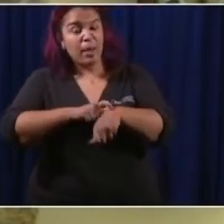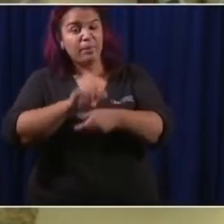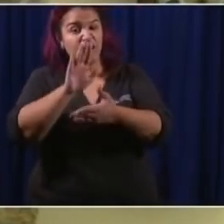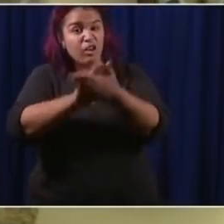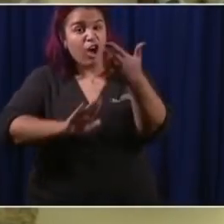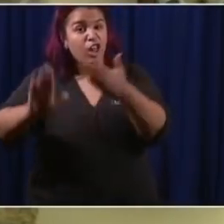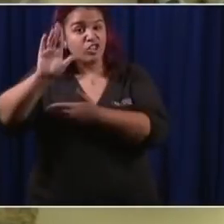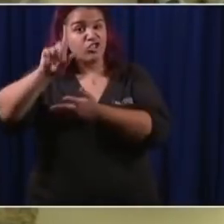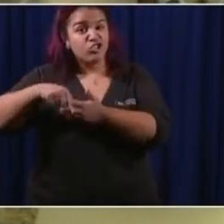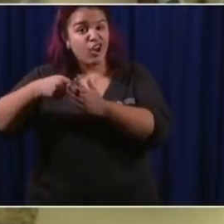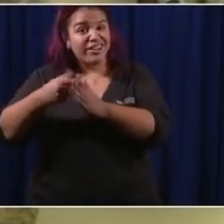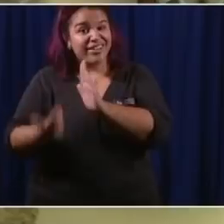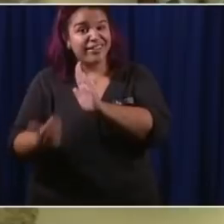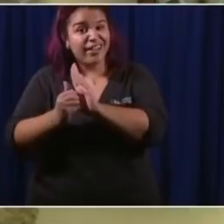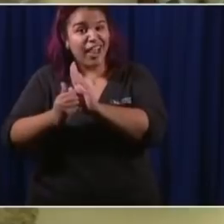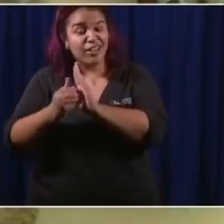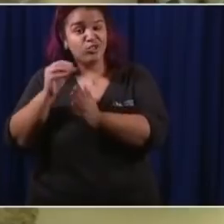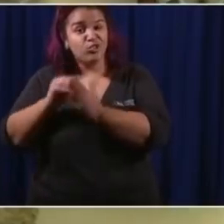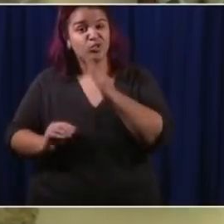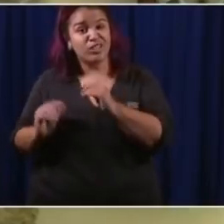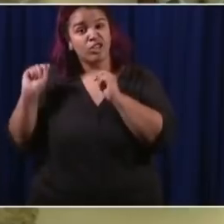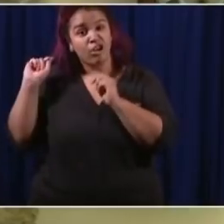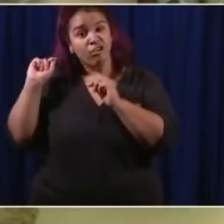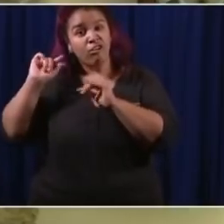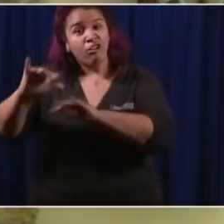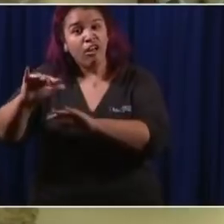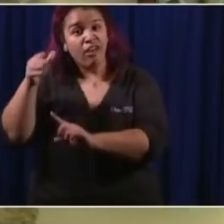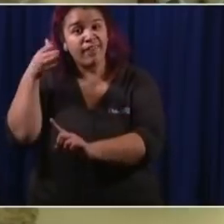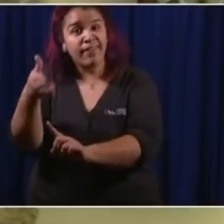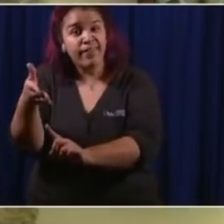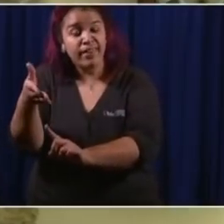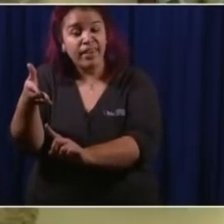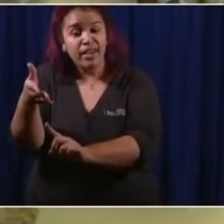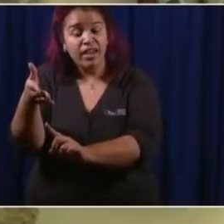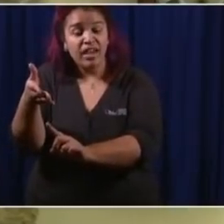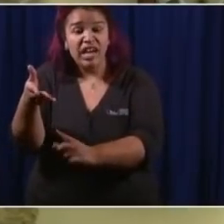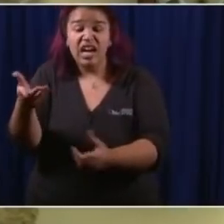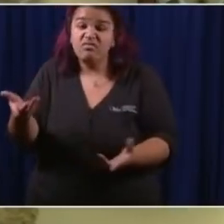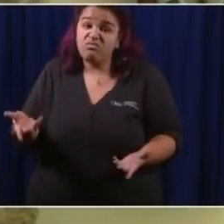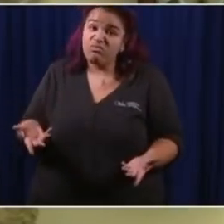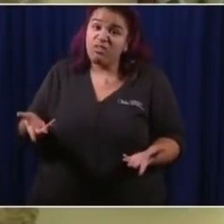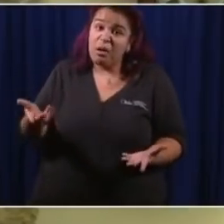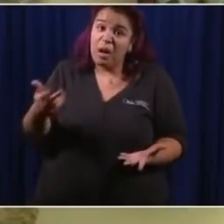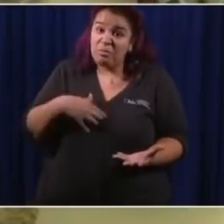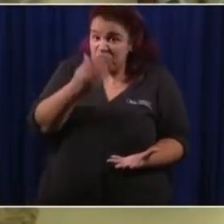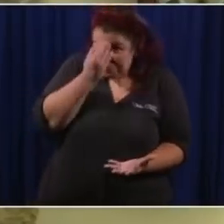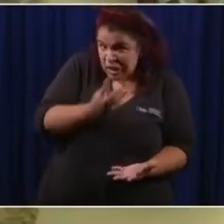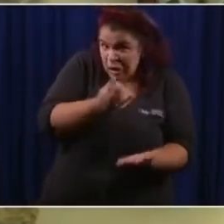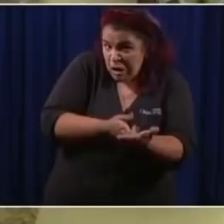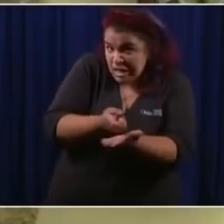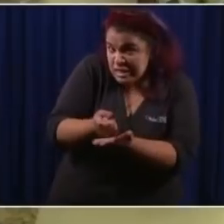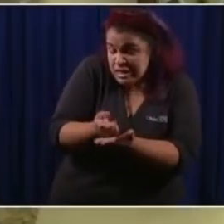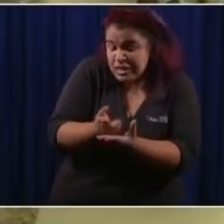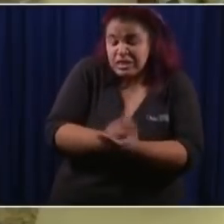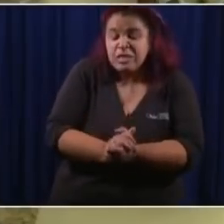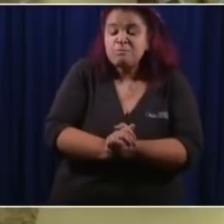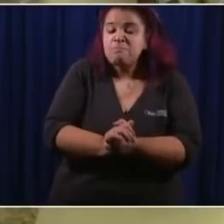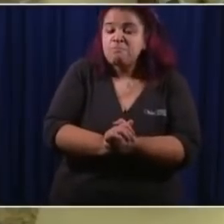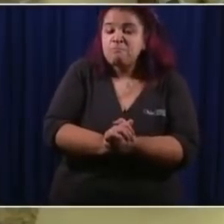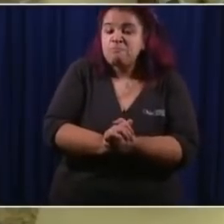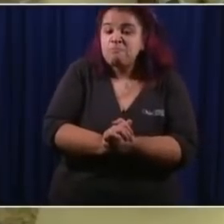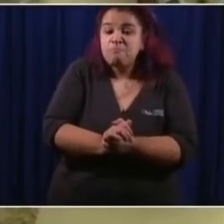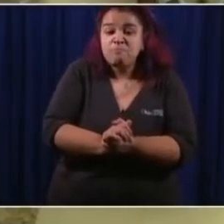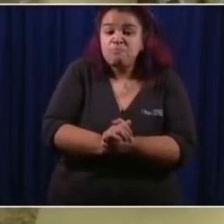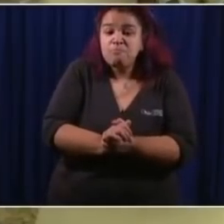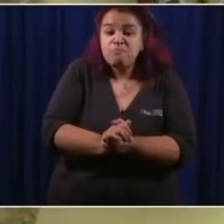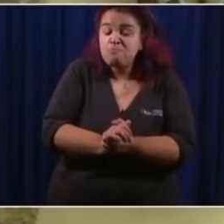up with students. And, to state the obvious, even when campuses